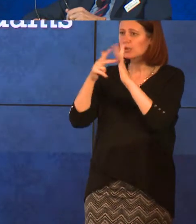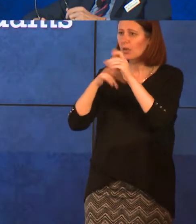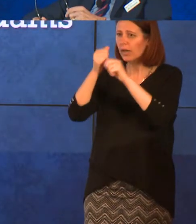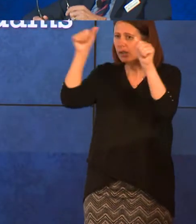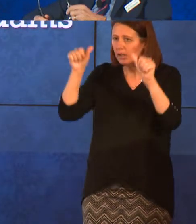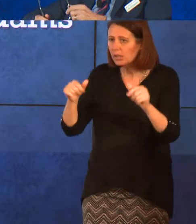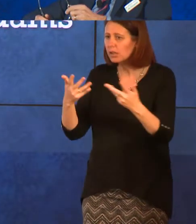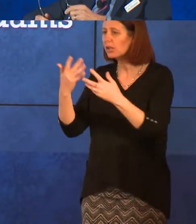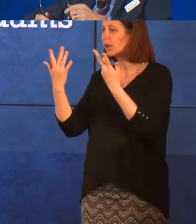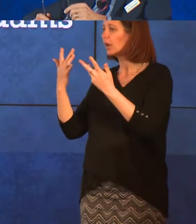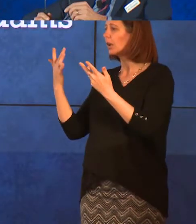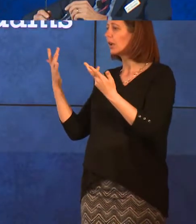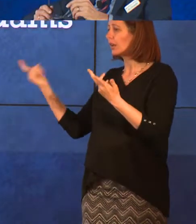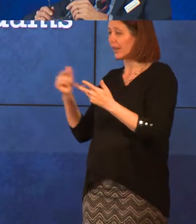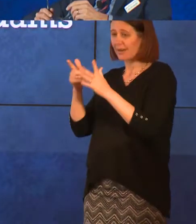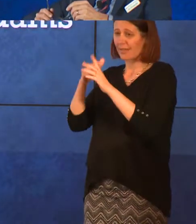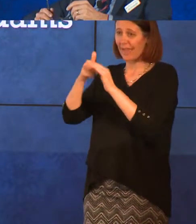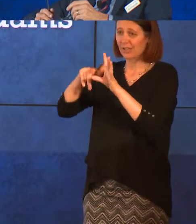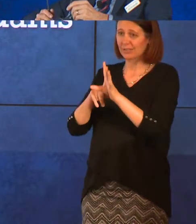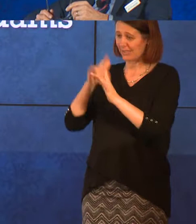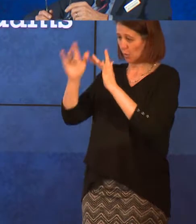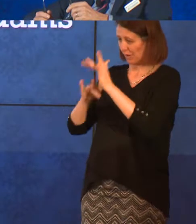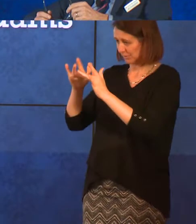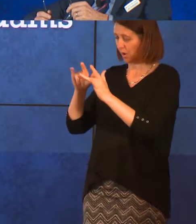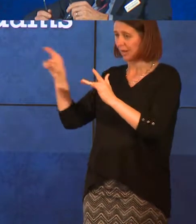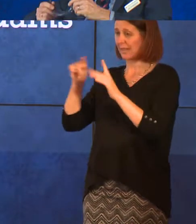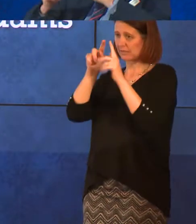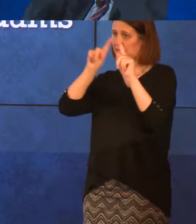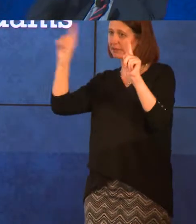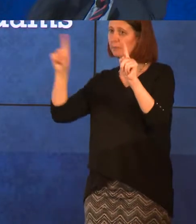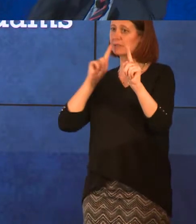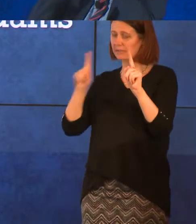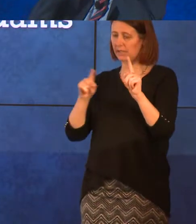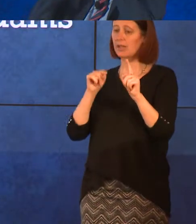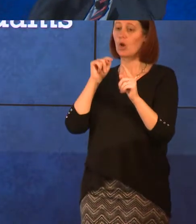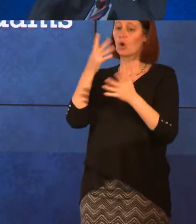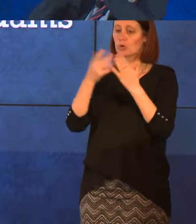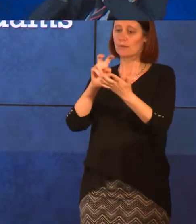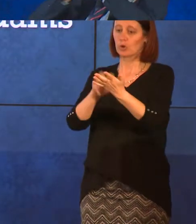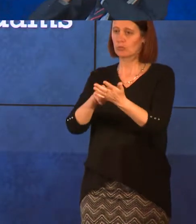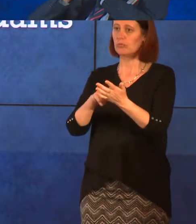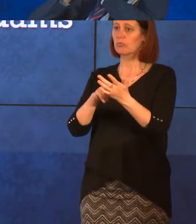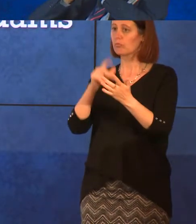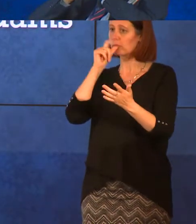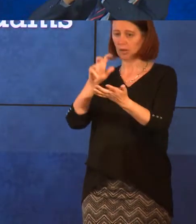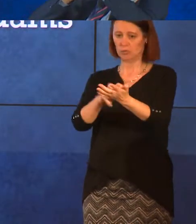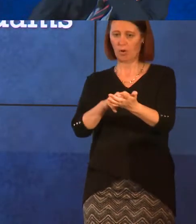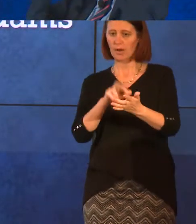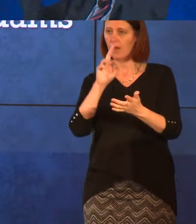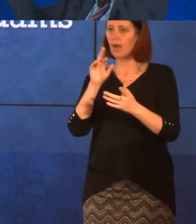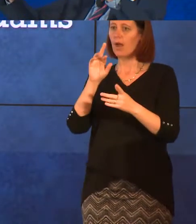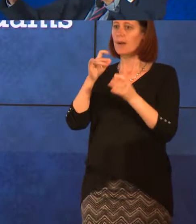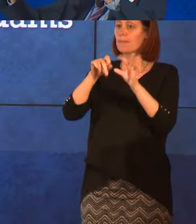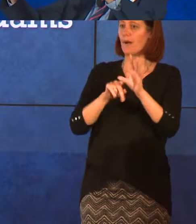the agency's website a statement that service agreements could be signed by family members on behalf of a